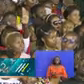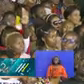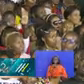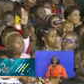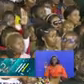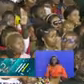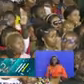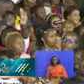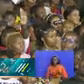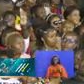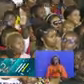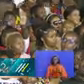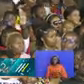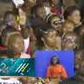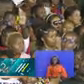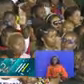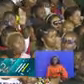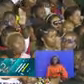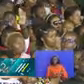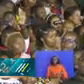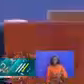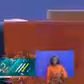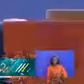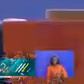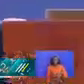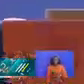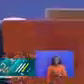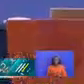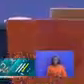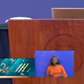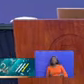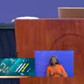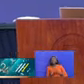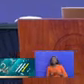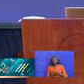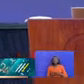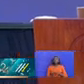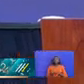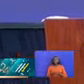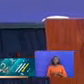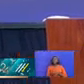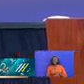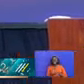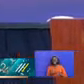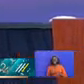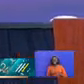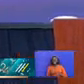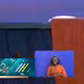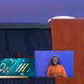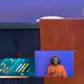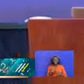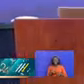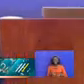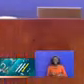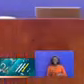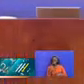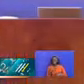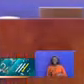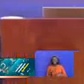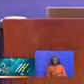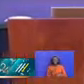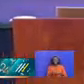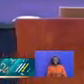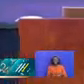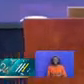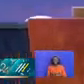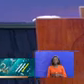of Kenya people that have walked a certain path that I can look at Bishop JB and say I have seen his walk I can look